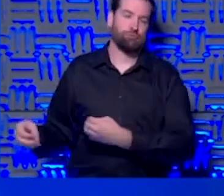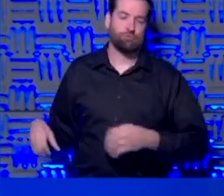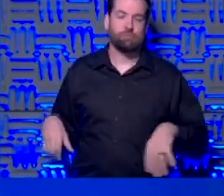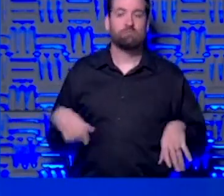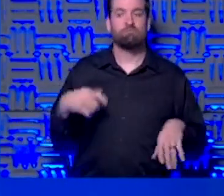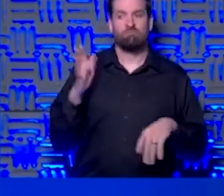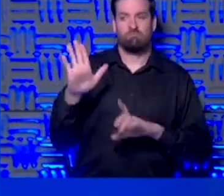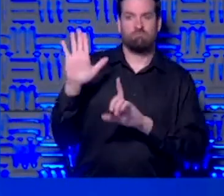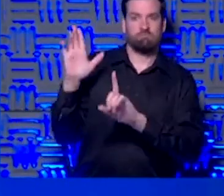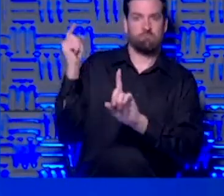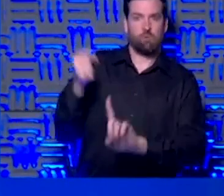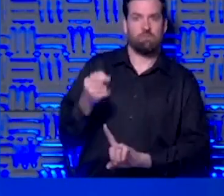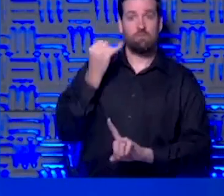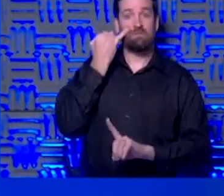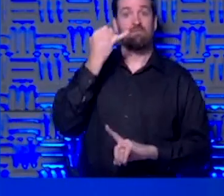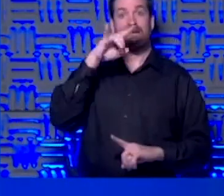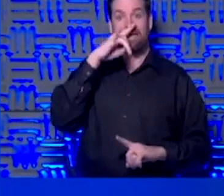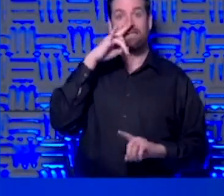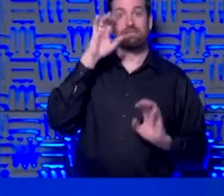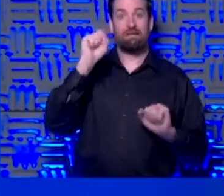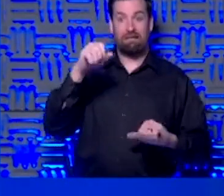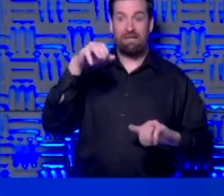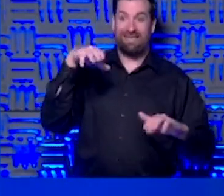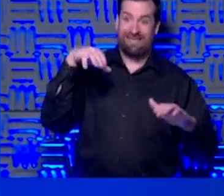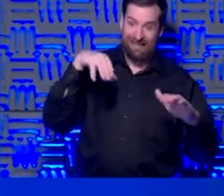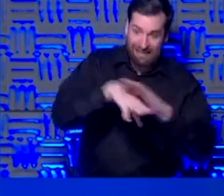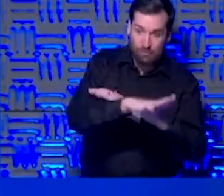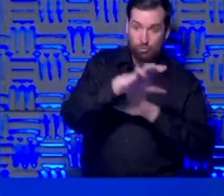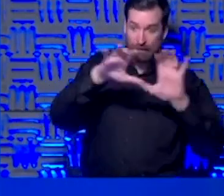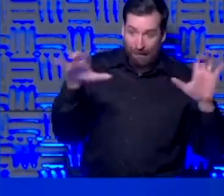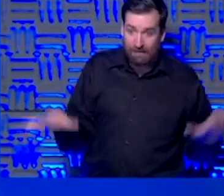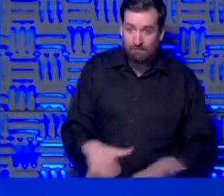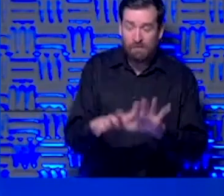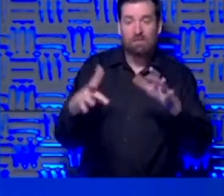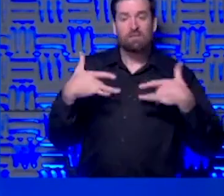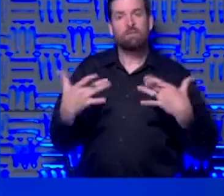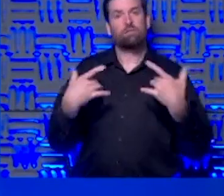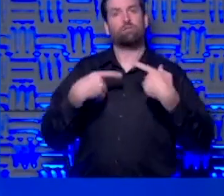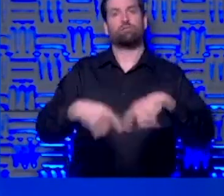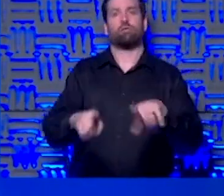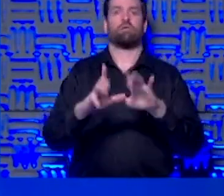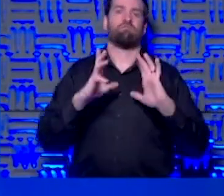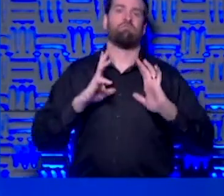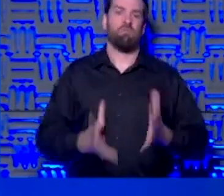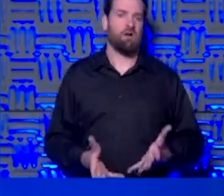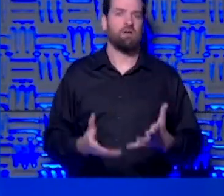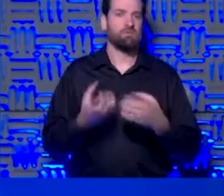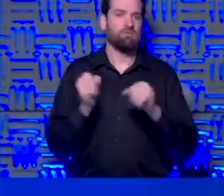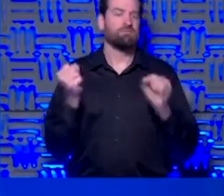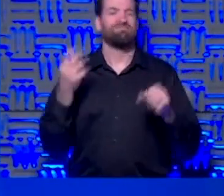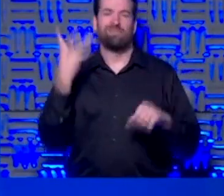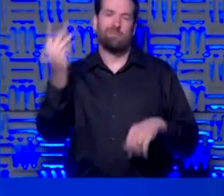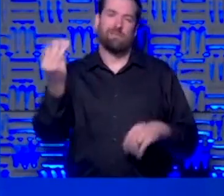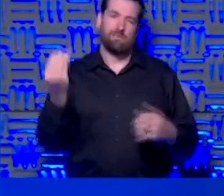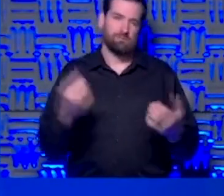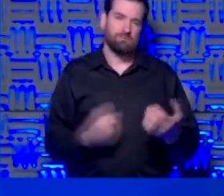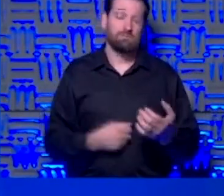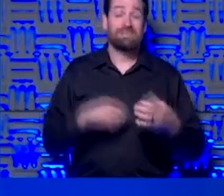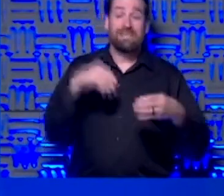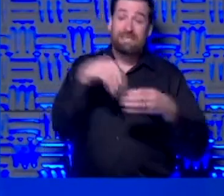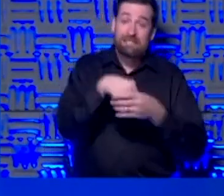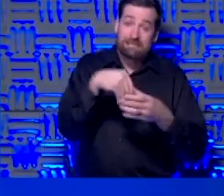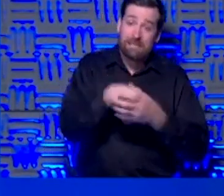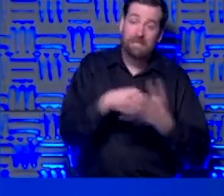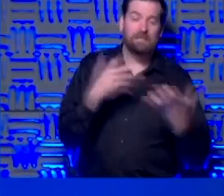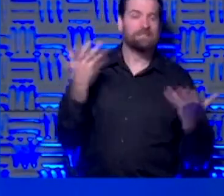he made the point that if kids can get into the activity safe, then generally they're pretty safe in the activity. I think a lot of it is they're outside. You start talking about indoor